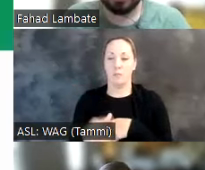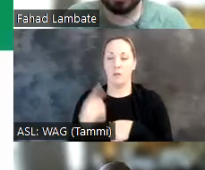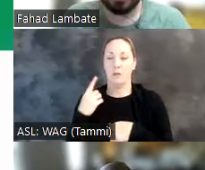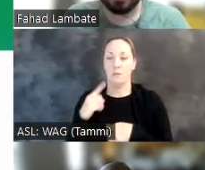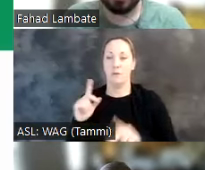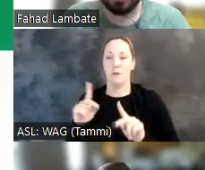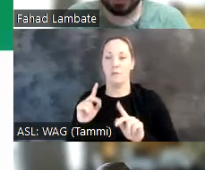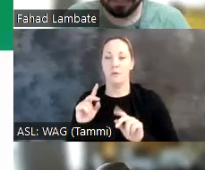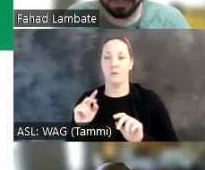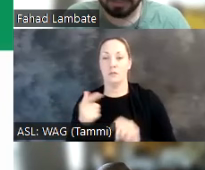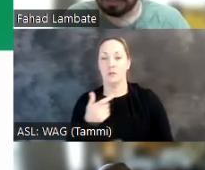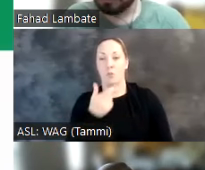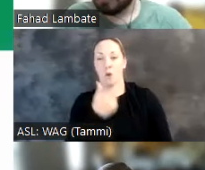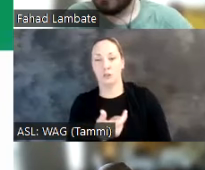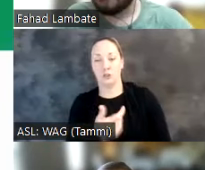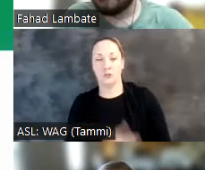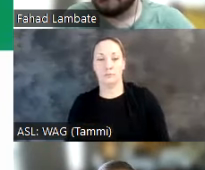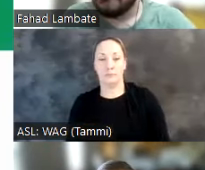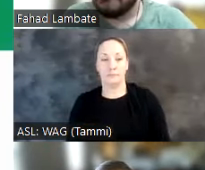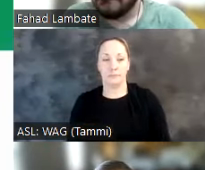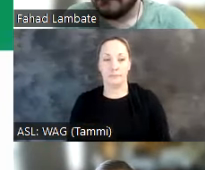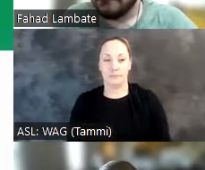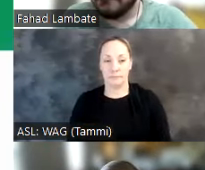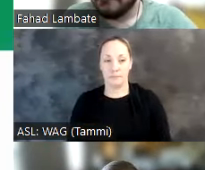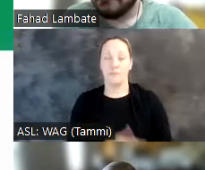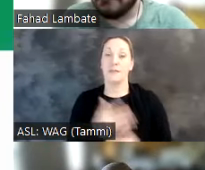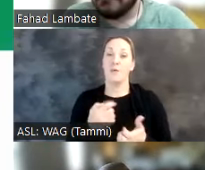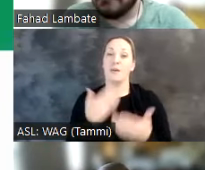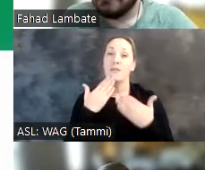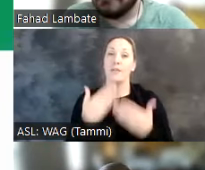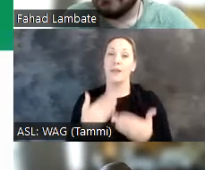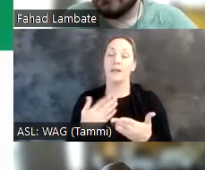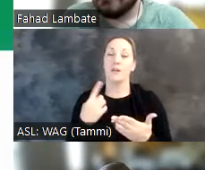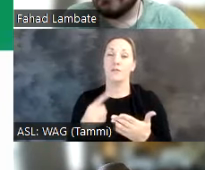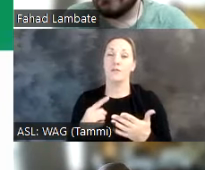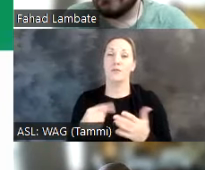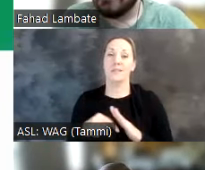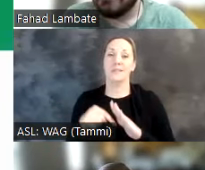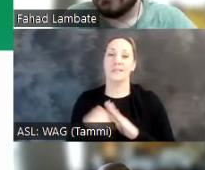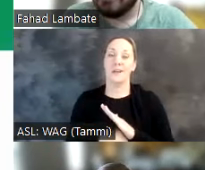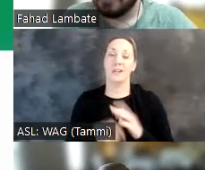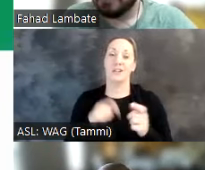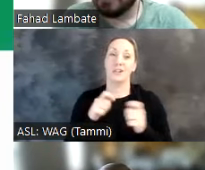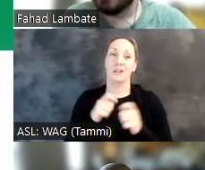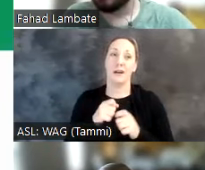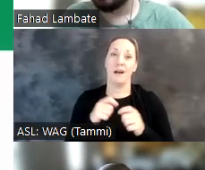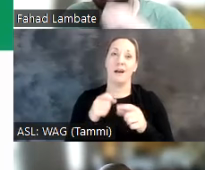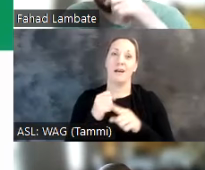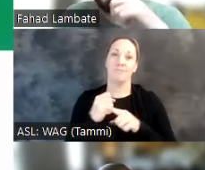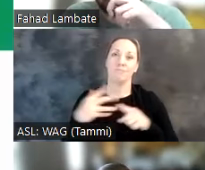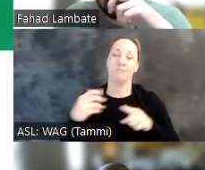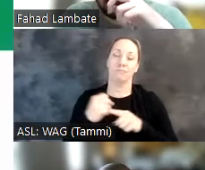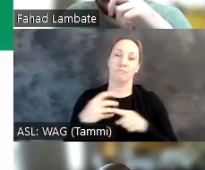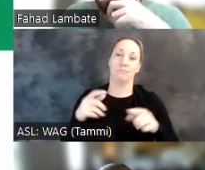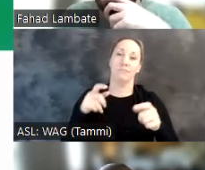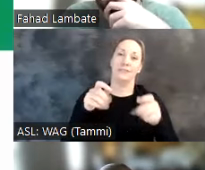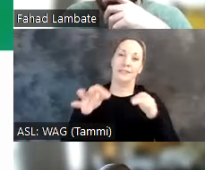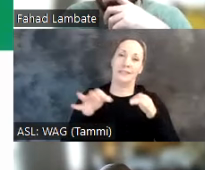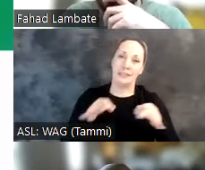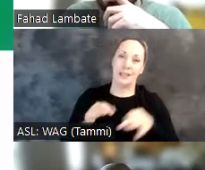attendees. And Thanks. just want to thank you for such a detailed presentation. It was great to see so